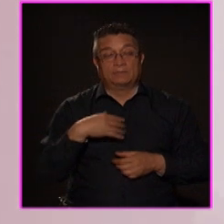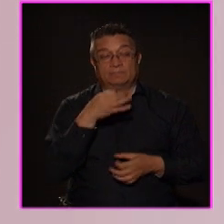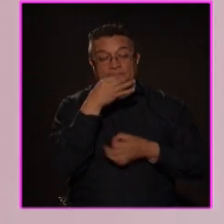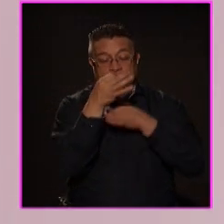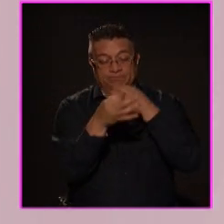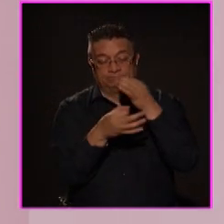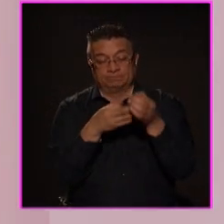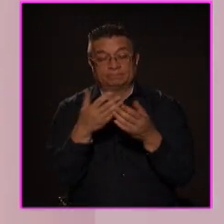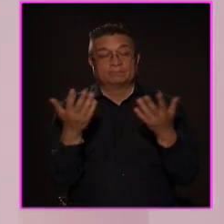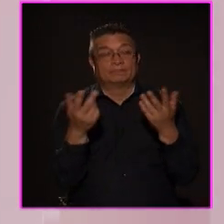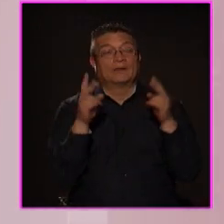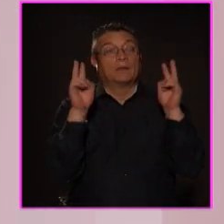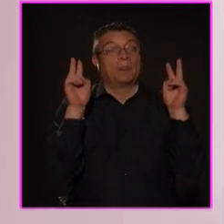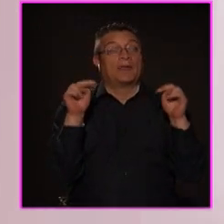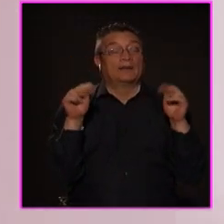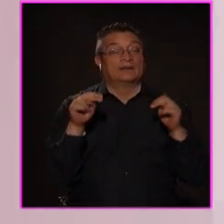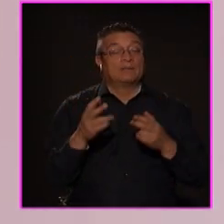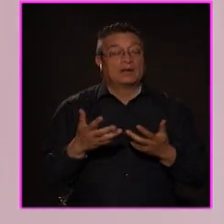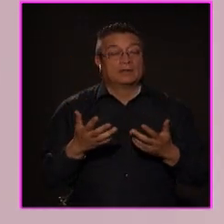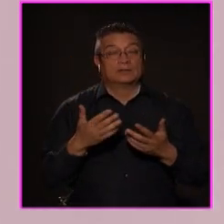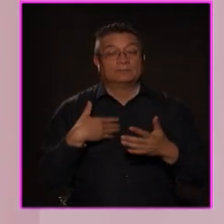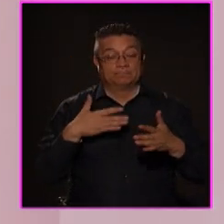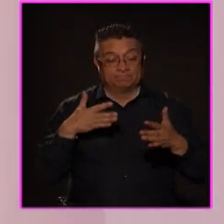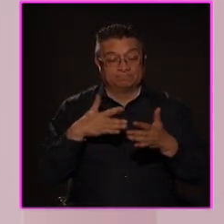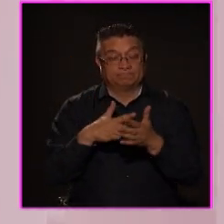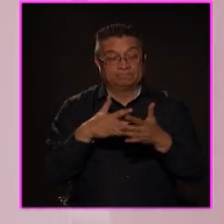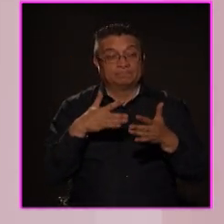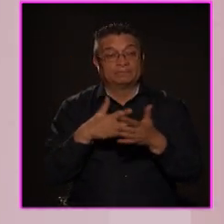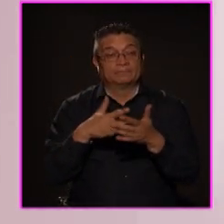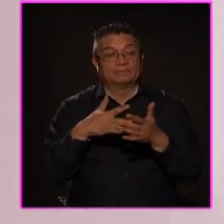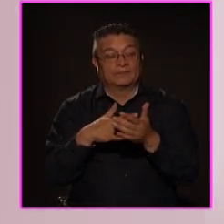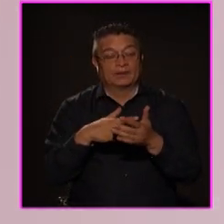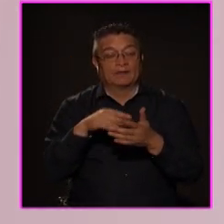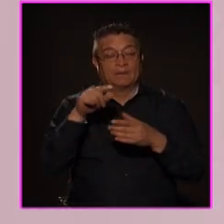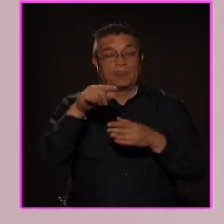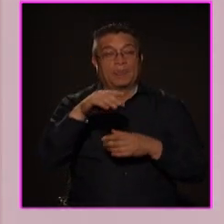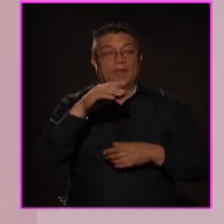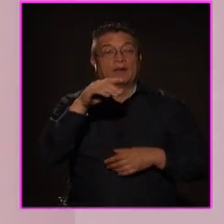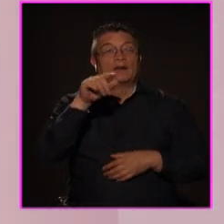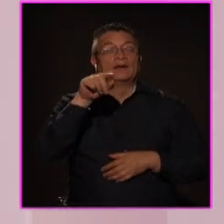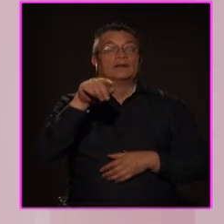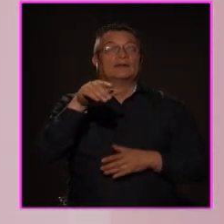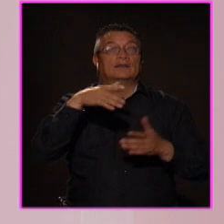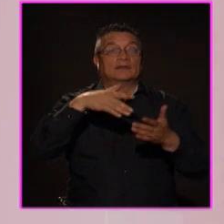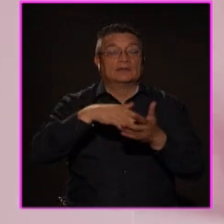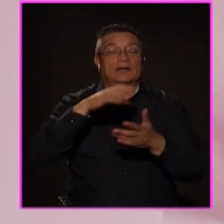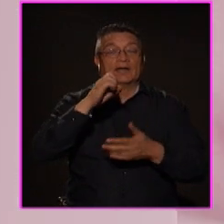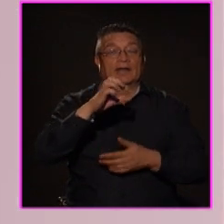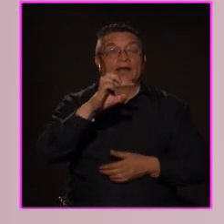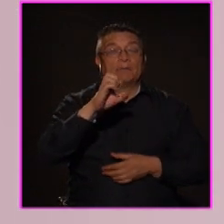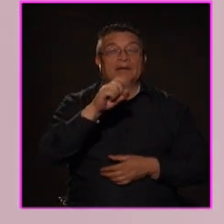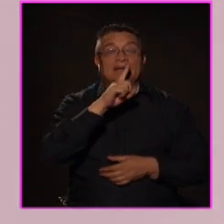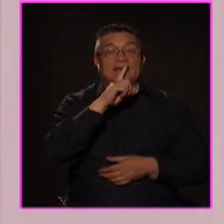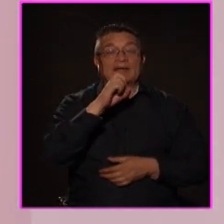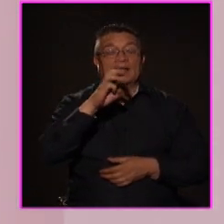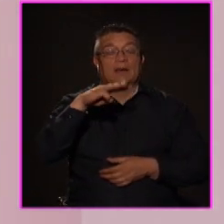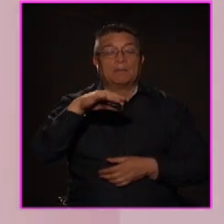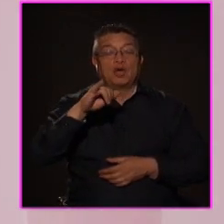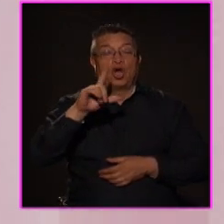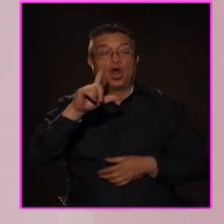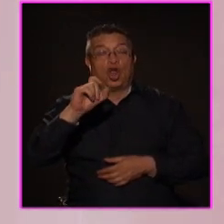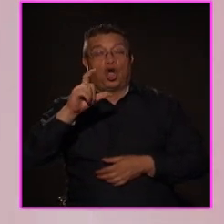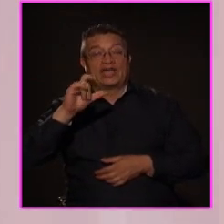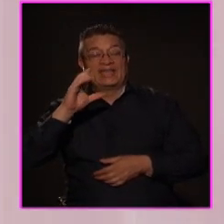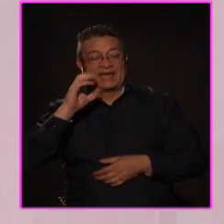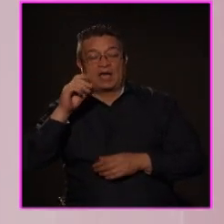right, of AI system. Epistemology is the branch of philosophy that deals with knowledge and beliefs and so